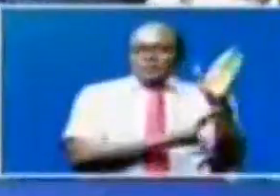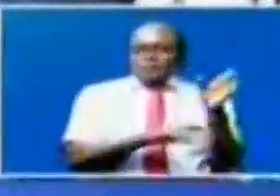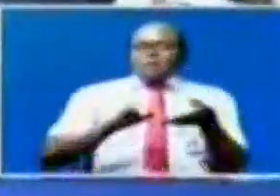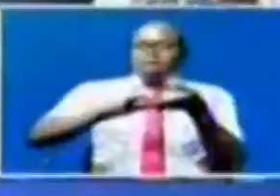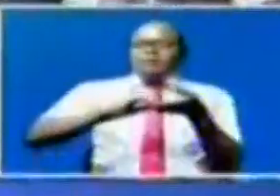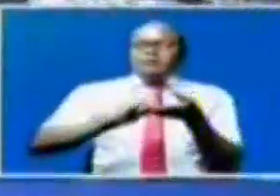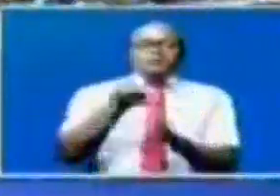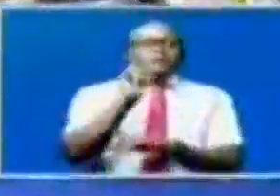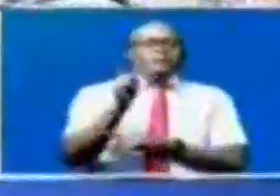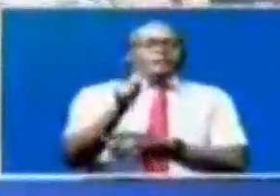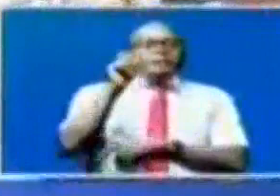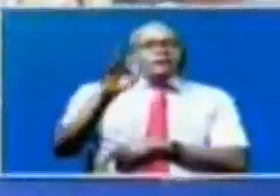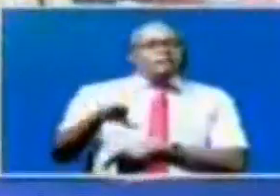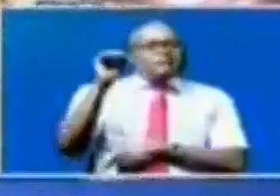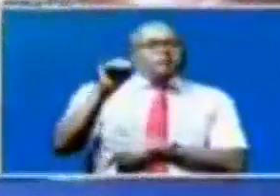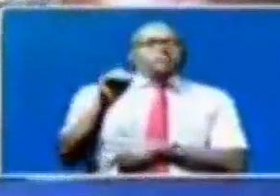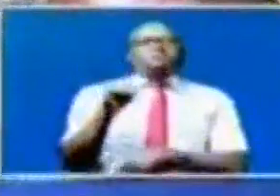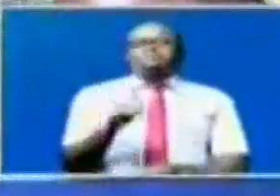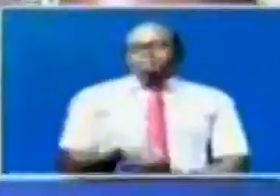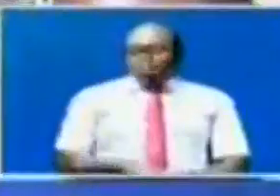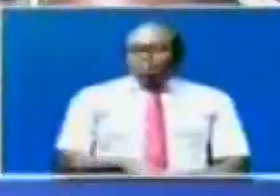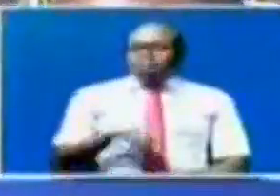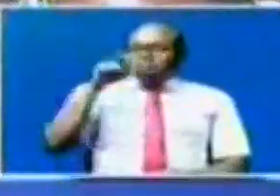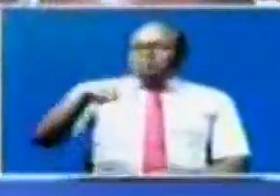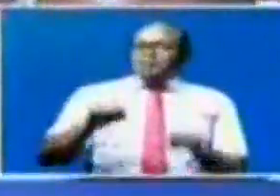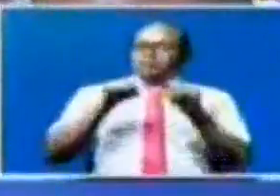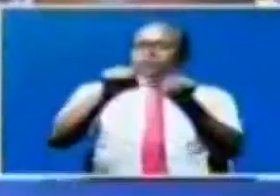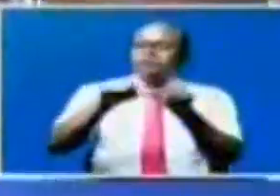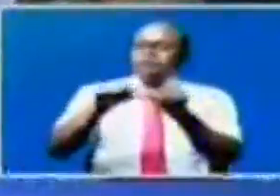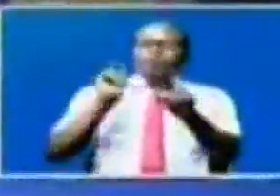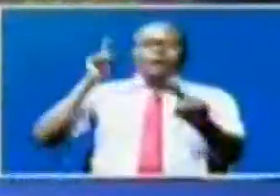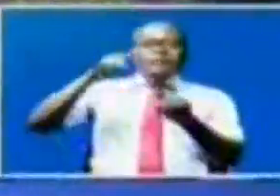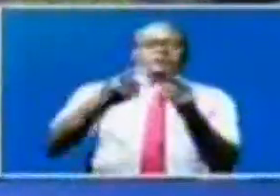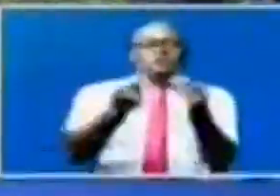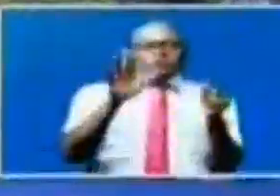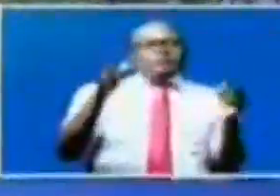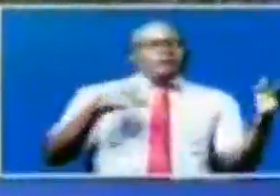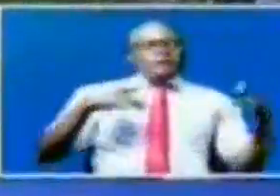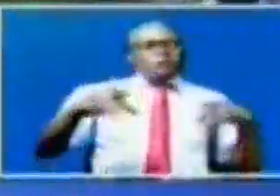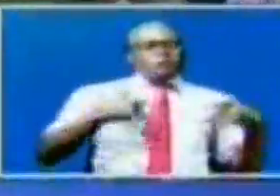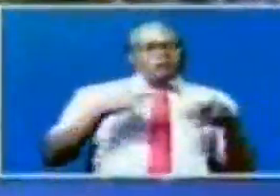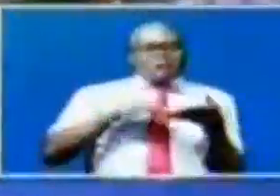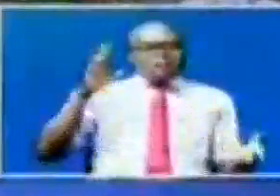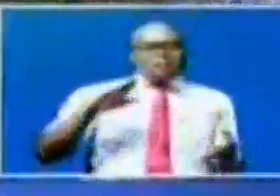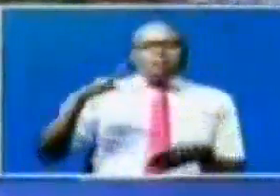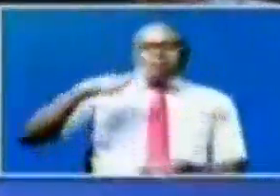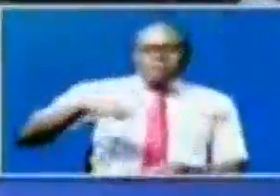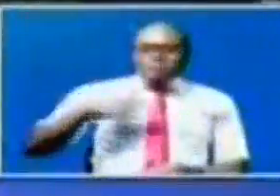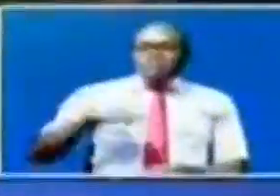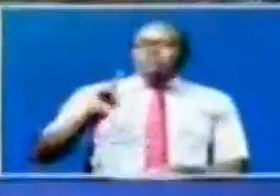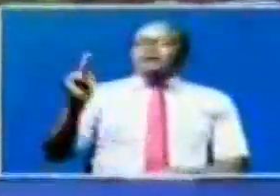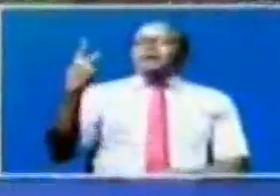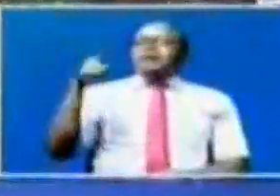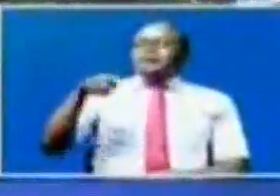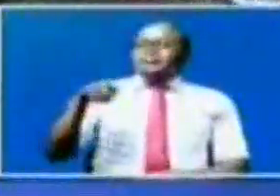is threatening to cripple the sector until their concerns are met, even as hundreds of commuters